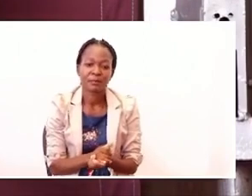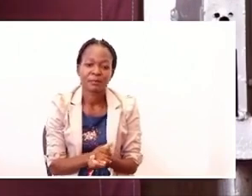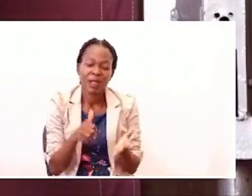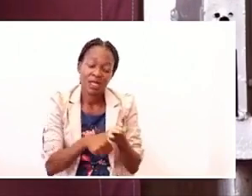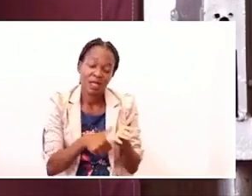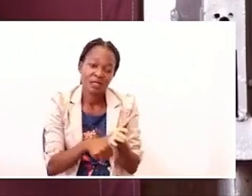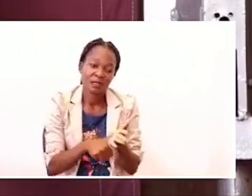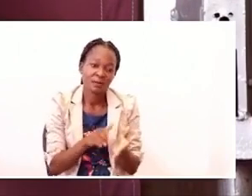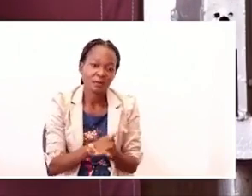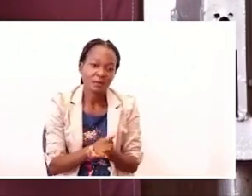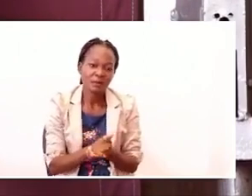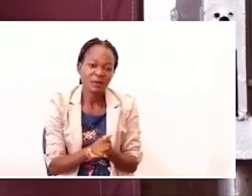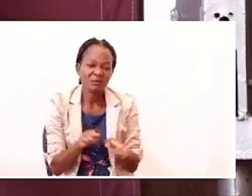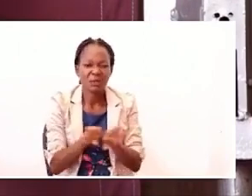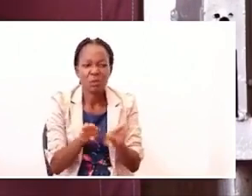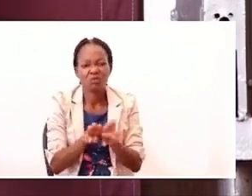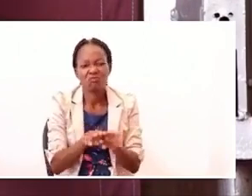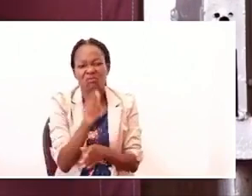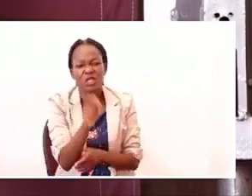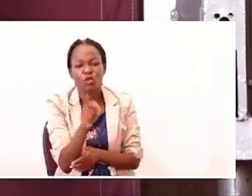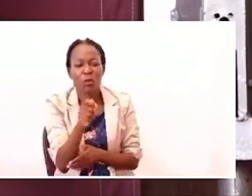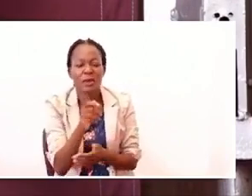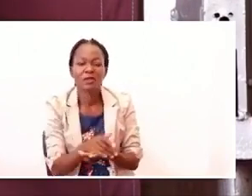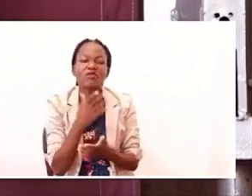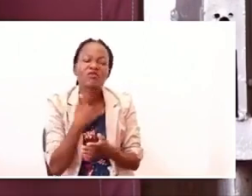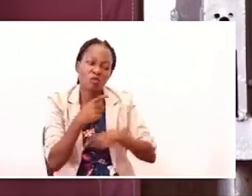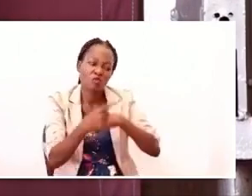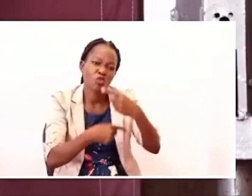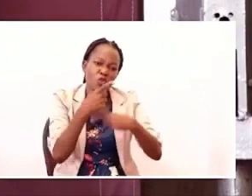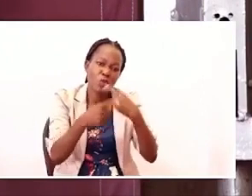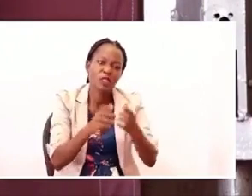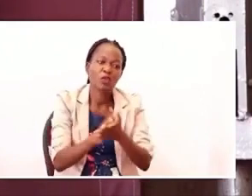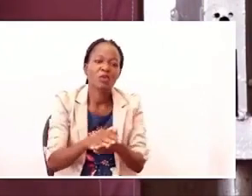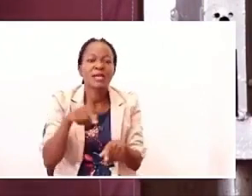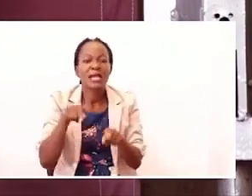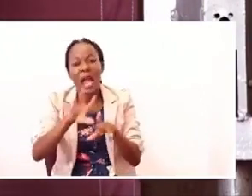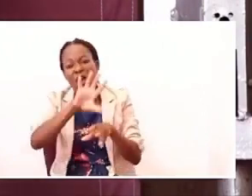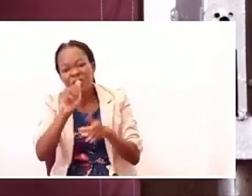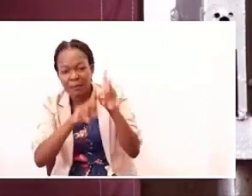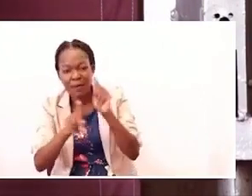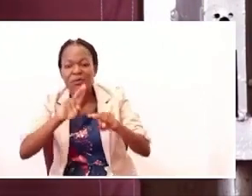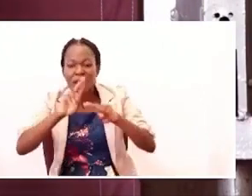debt is an instrument for the continuation of colonization in Africa.